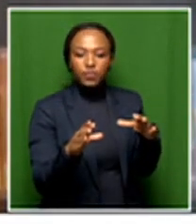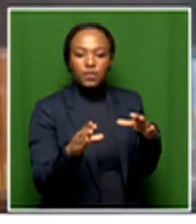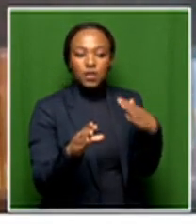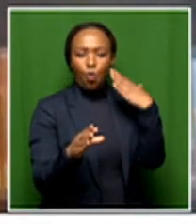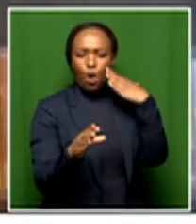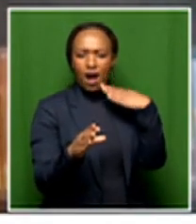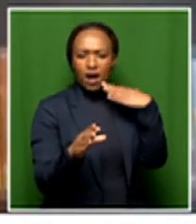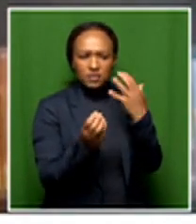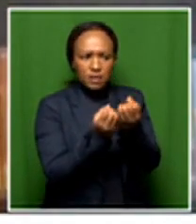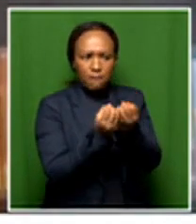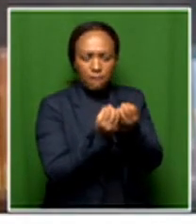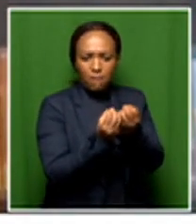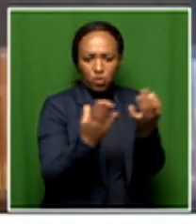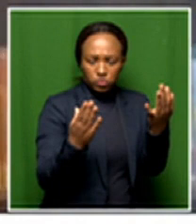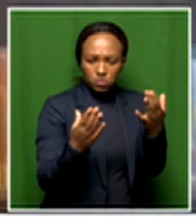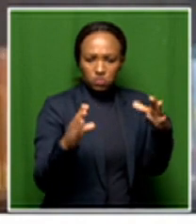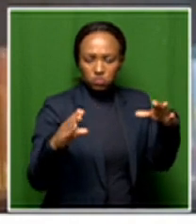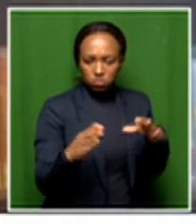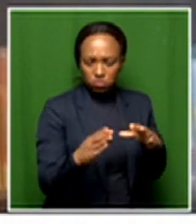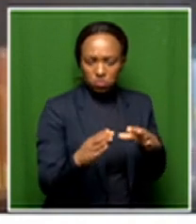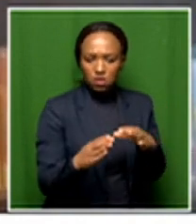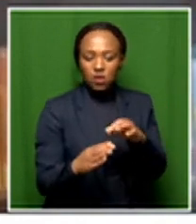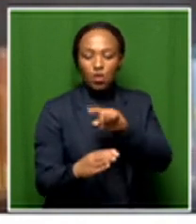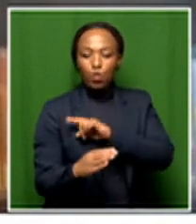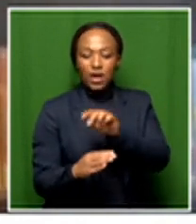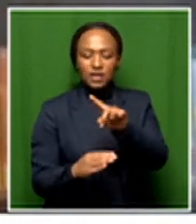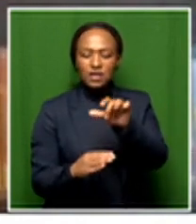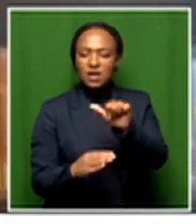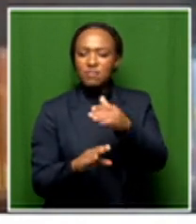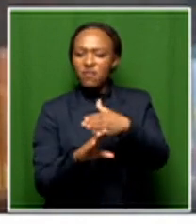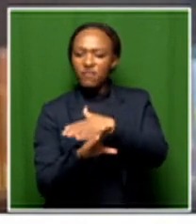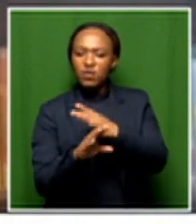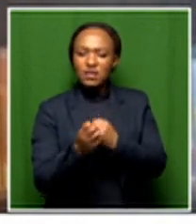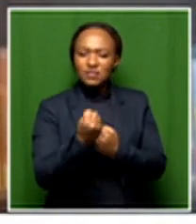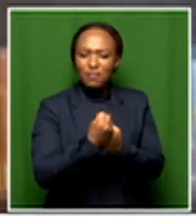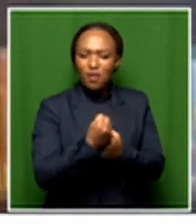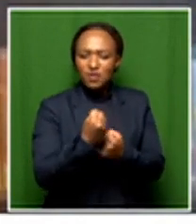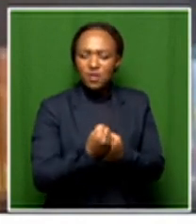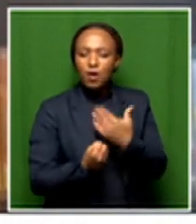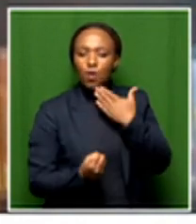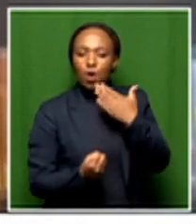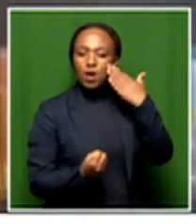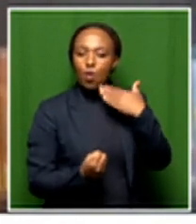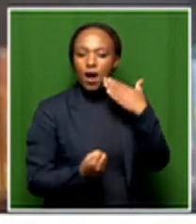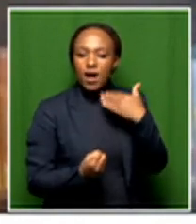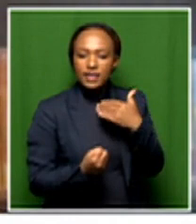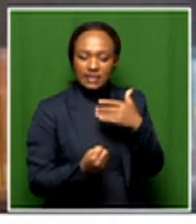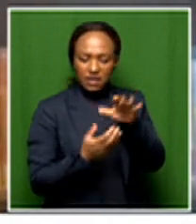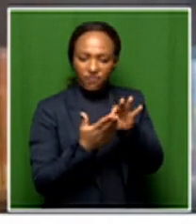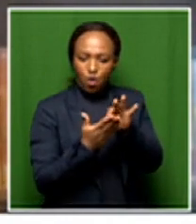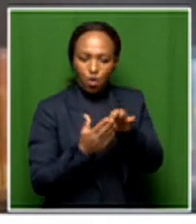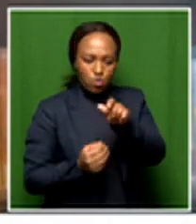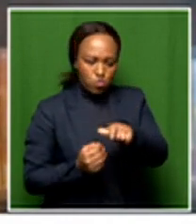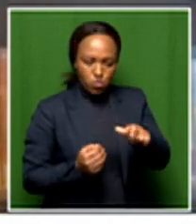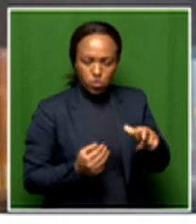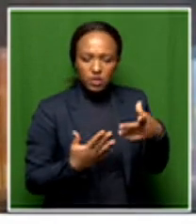white base. So in the main, the DA has been supported by white voters. Those white voters